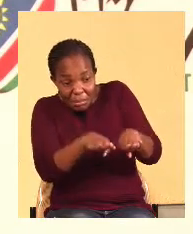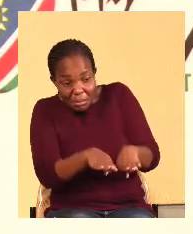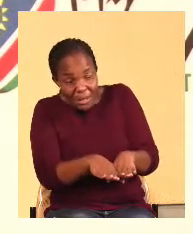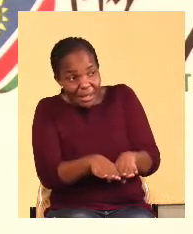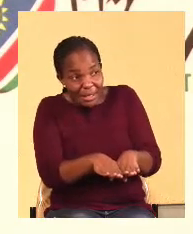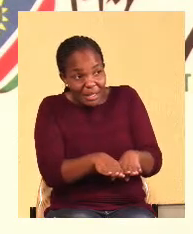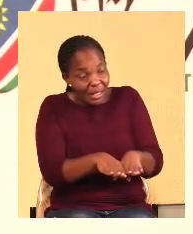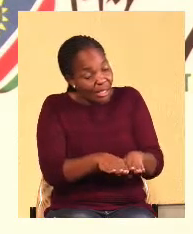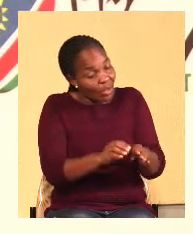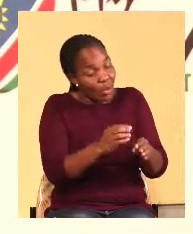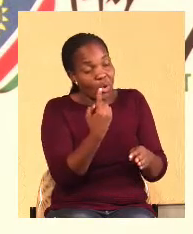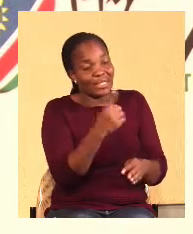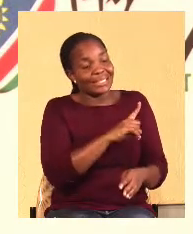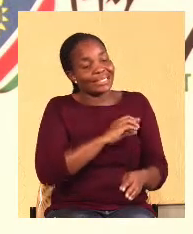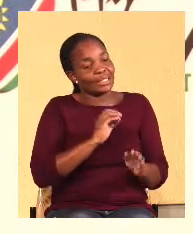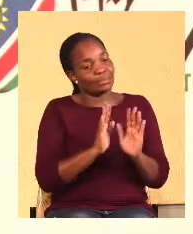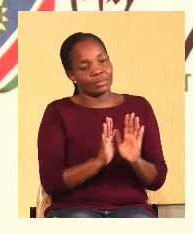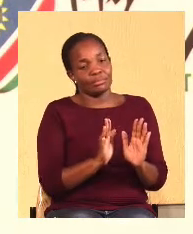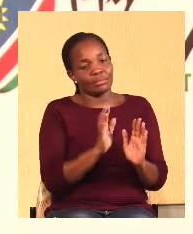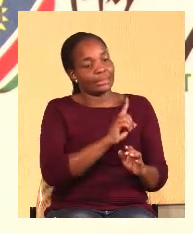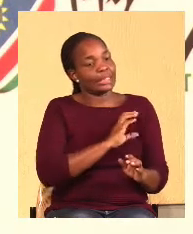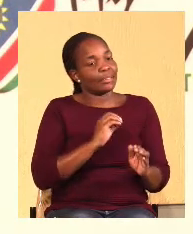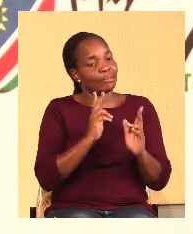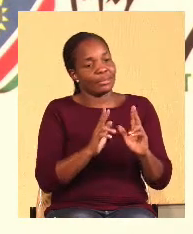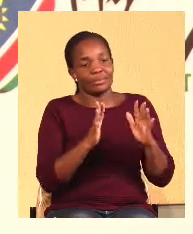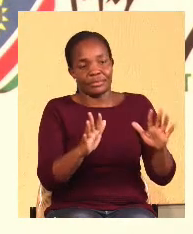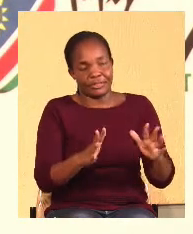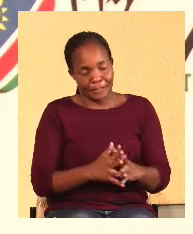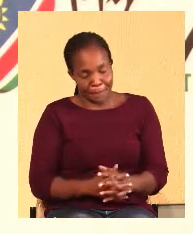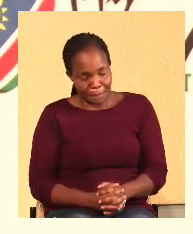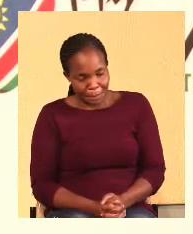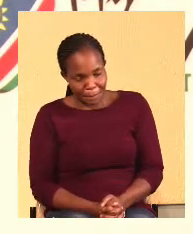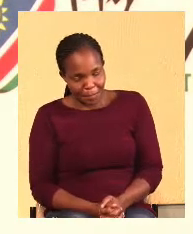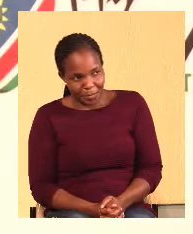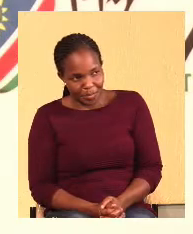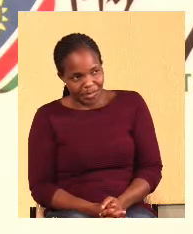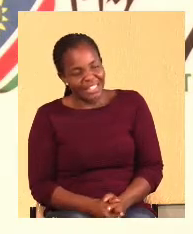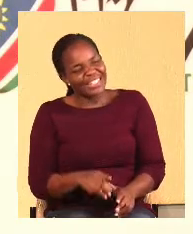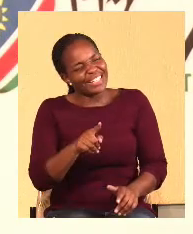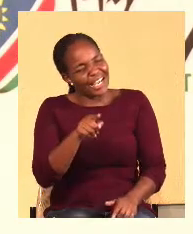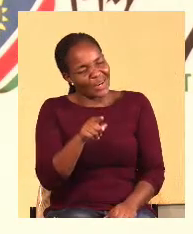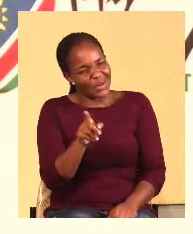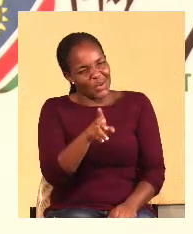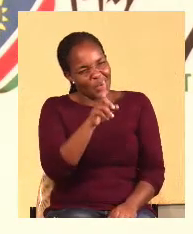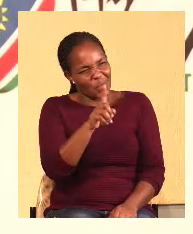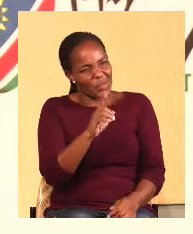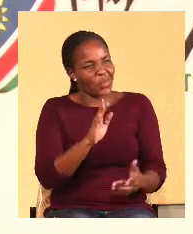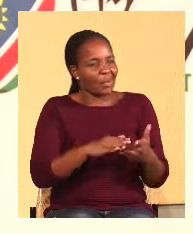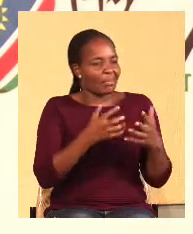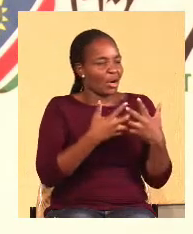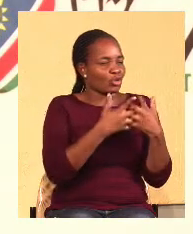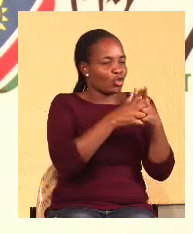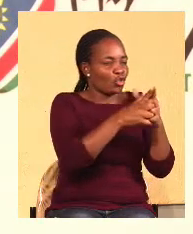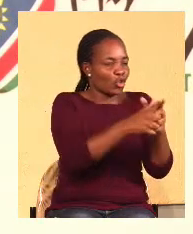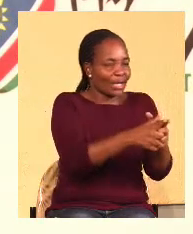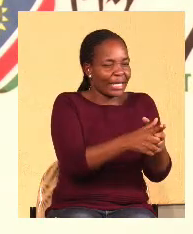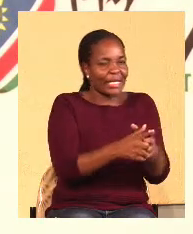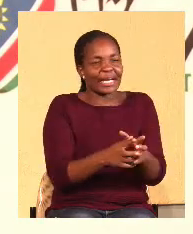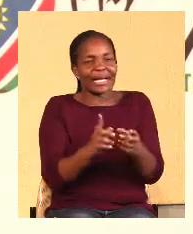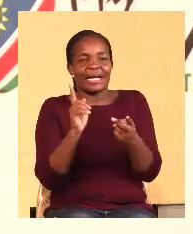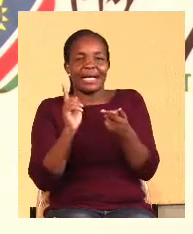conform to that number. I think the arguments about the churches and various